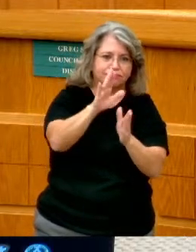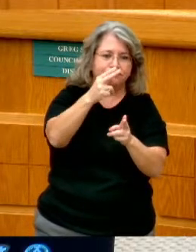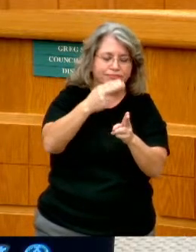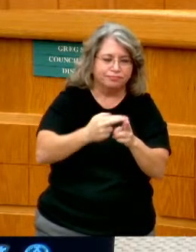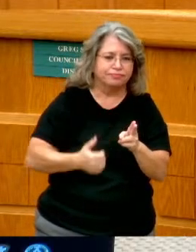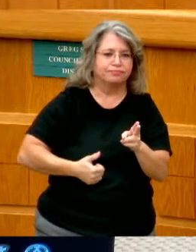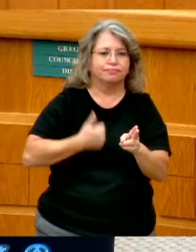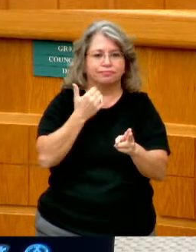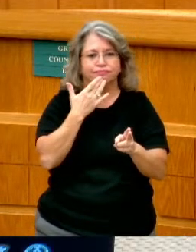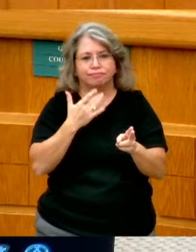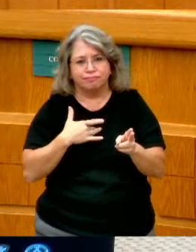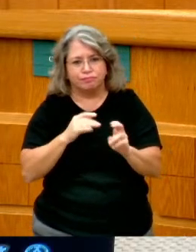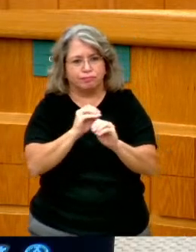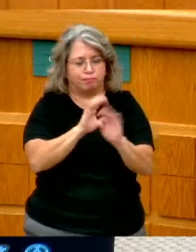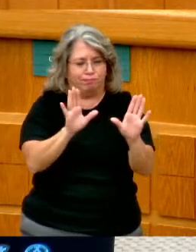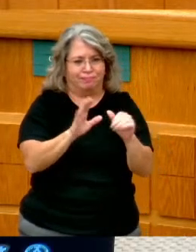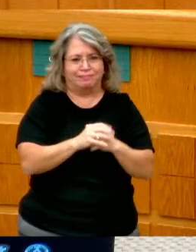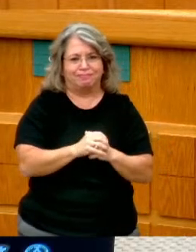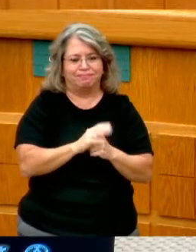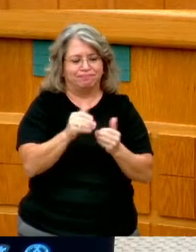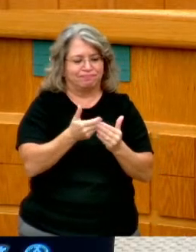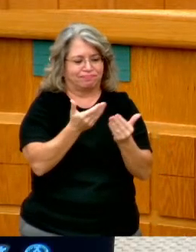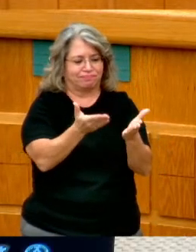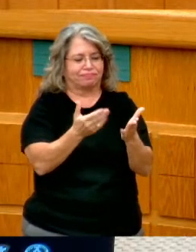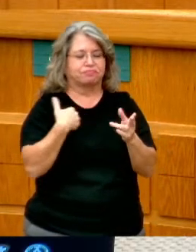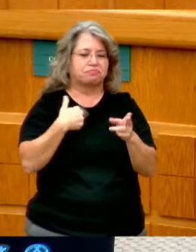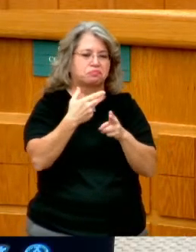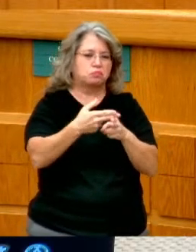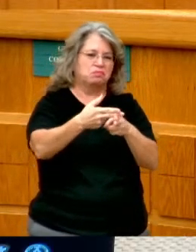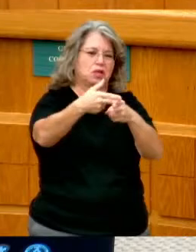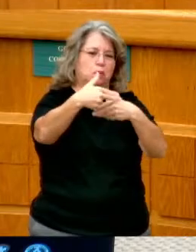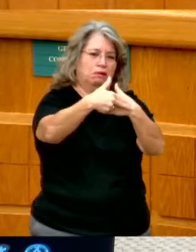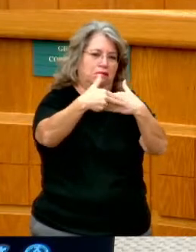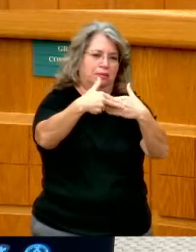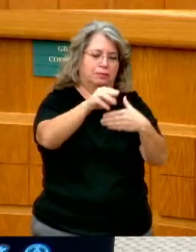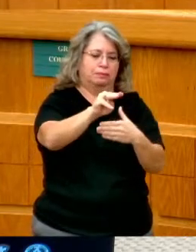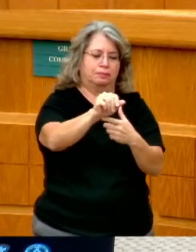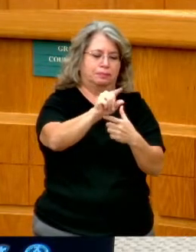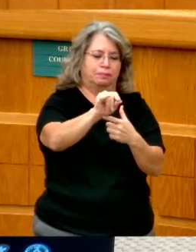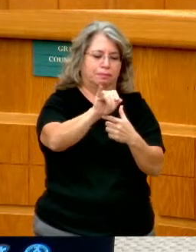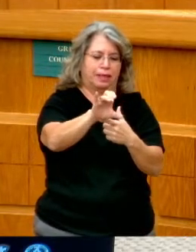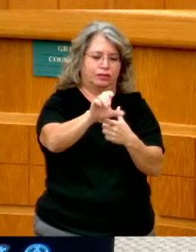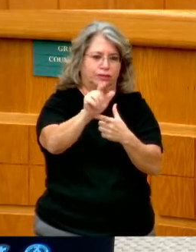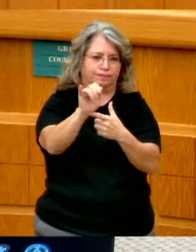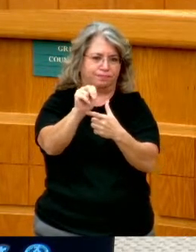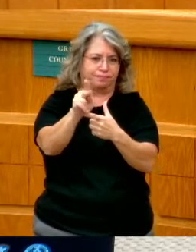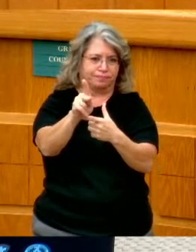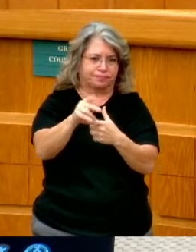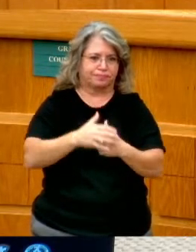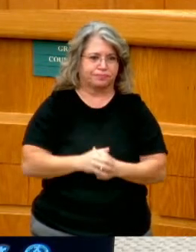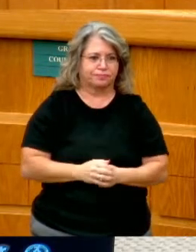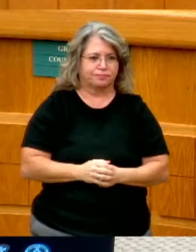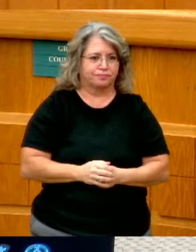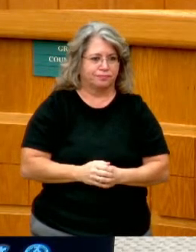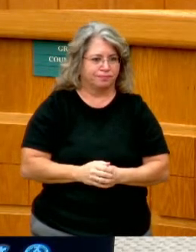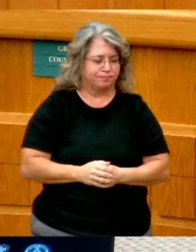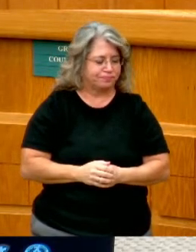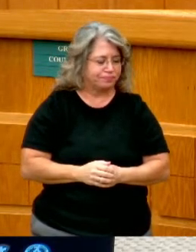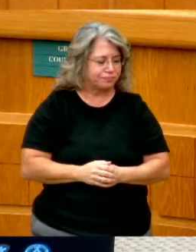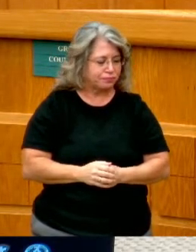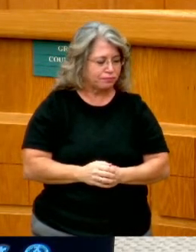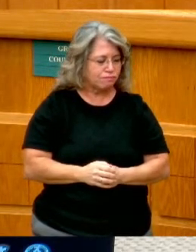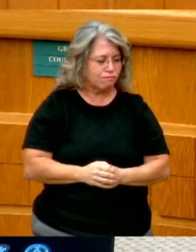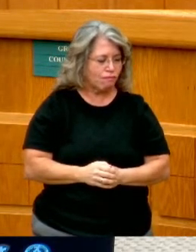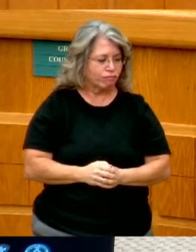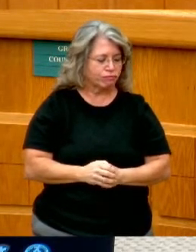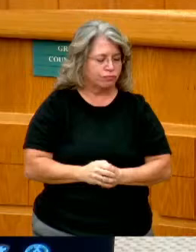date of birth. It's all there. That's why it's called the magic link. ¿Qué es el vínculo mágico? El vínculo mágico es para los receptores de la segunda